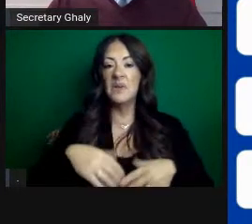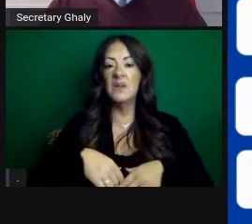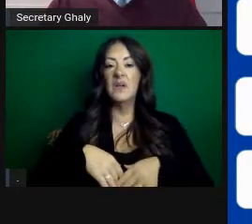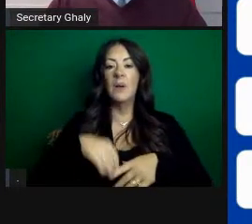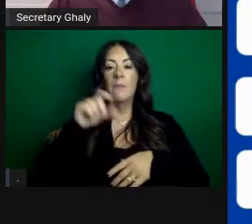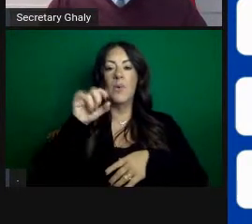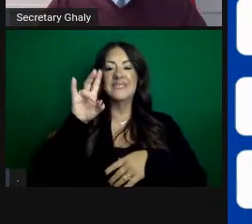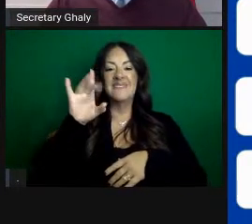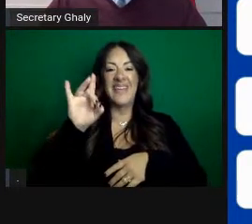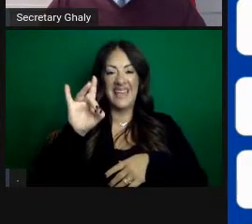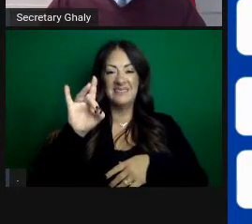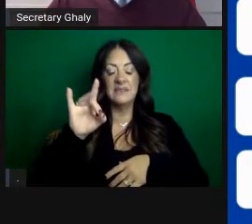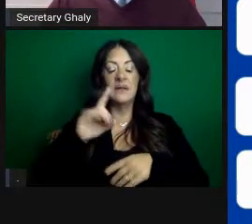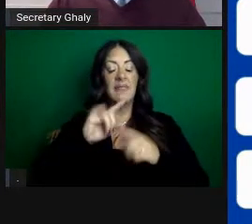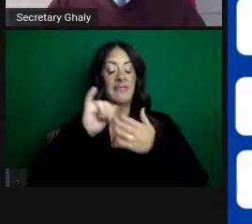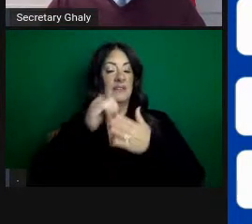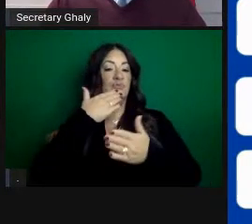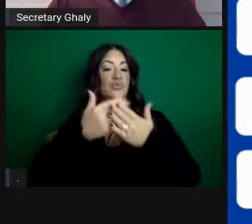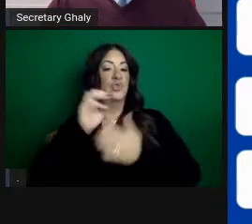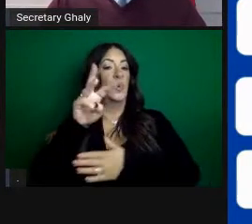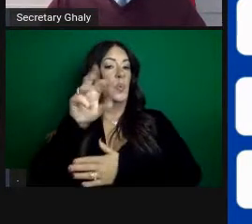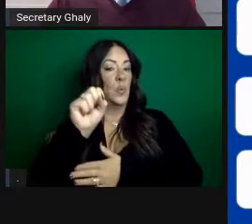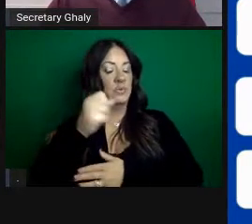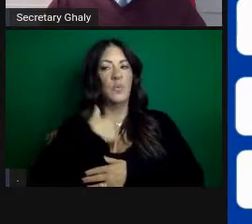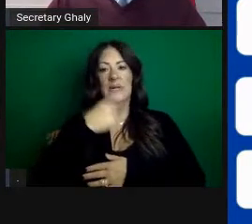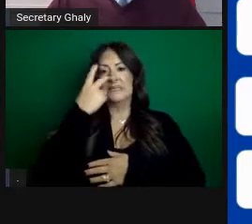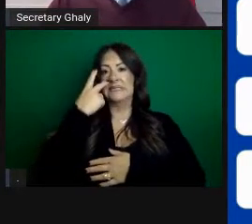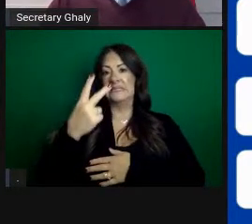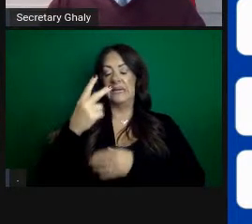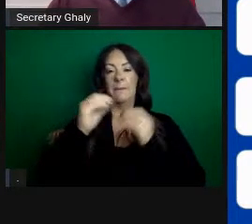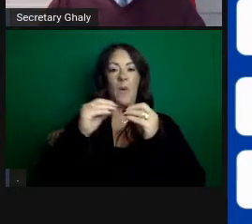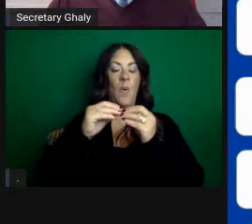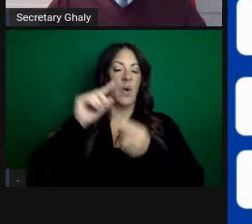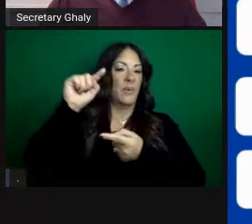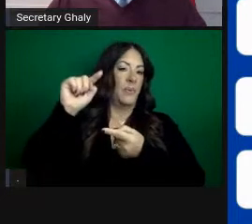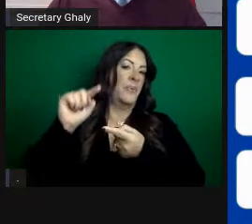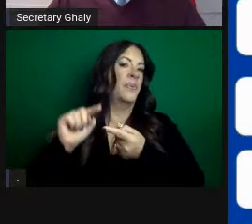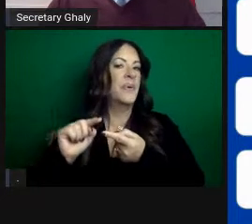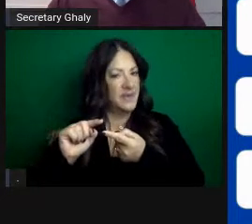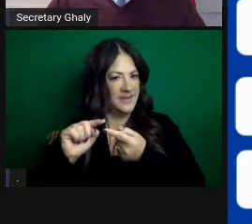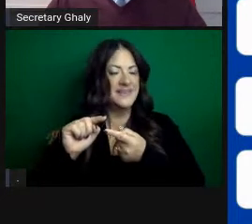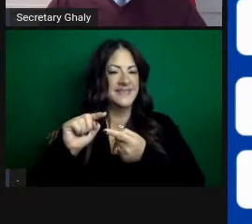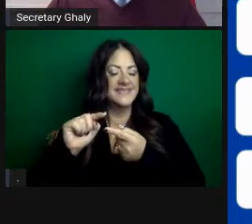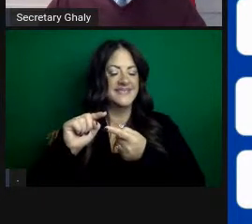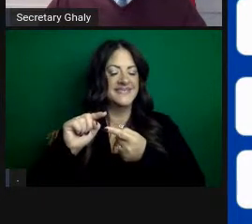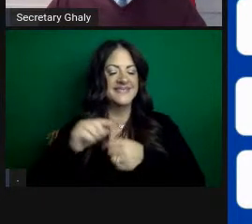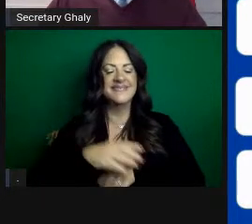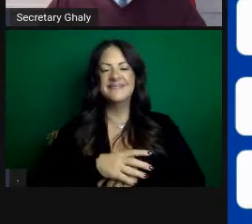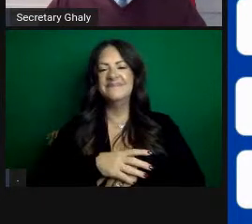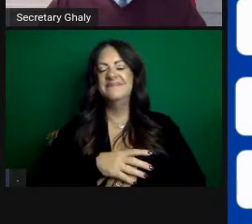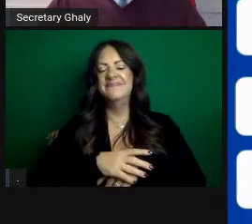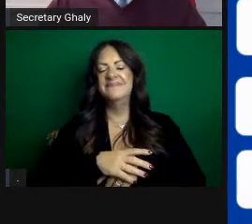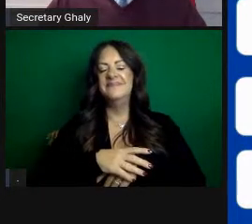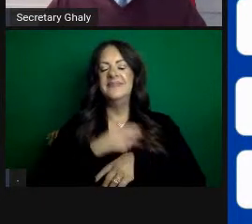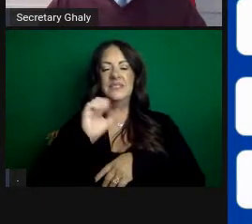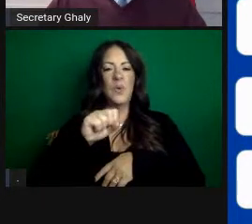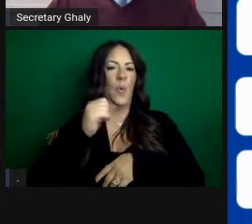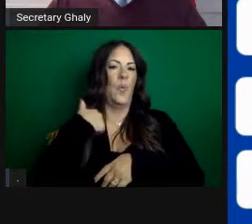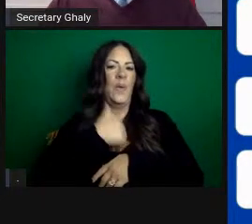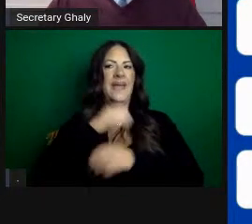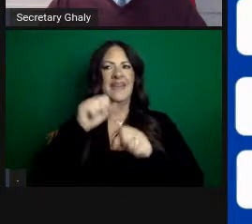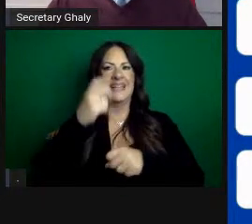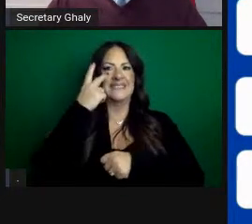morning. Again, good news, want to see that continue to come down, stay below 1, so that we end up seeing a reduction,